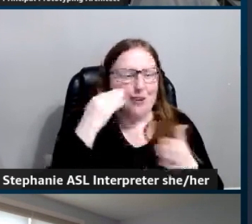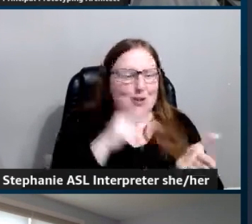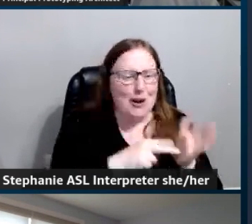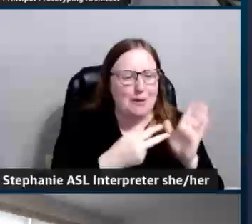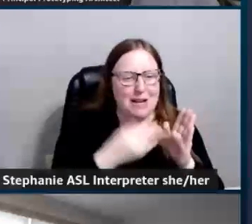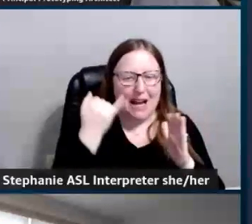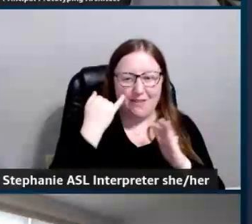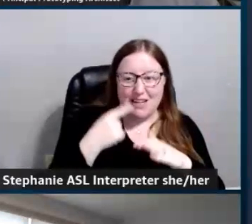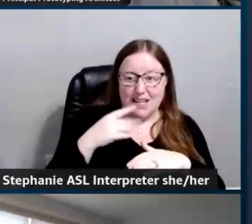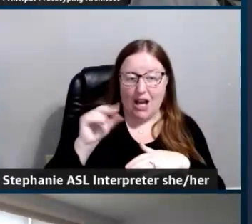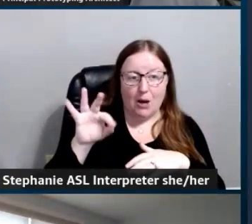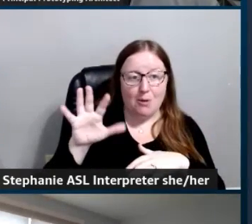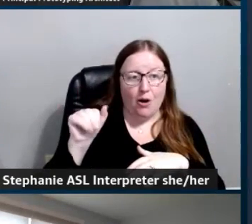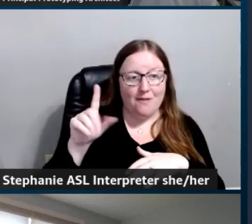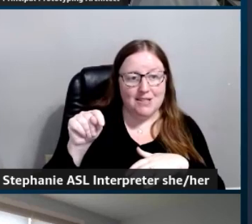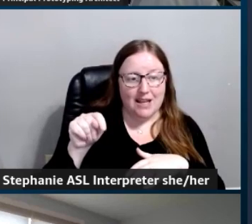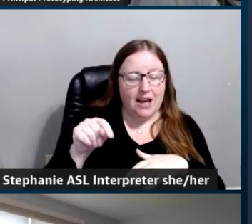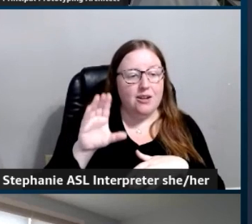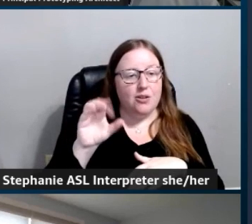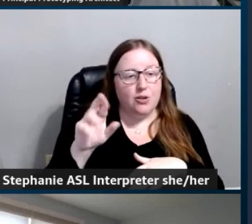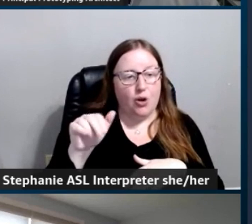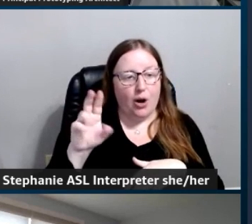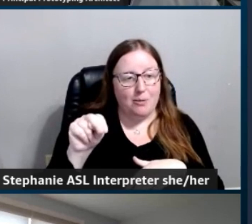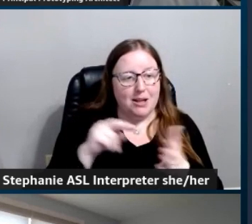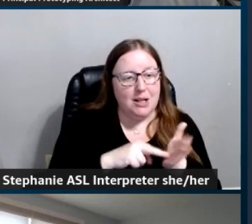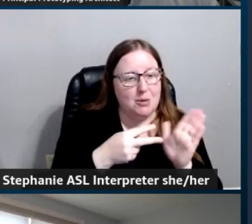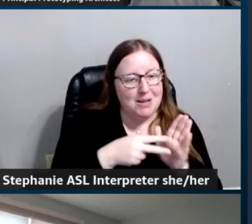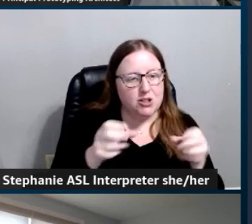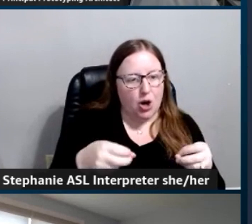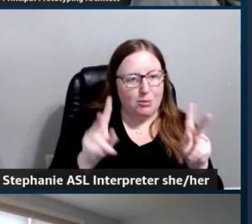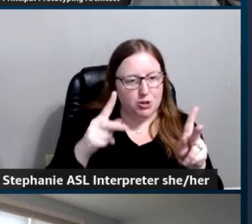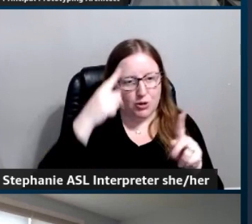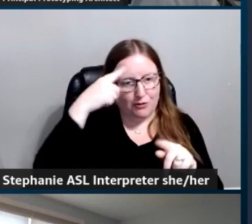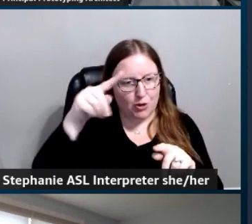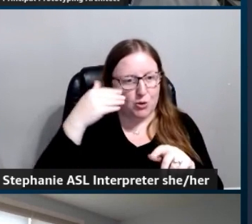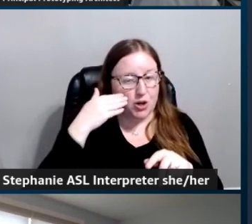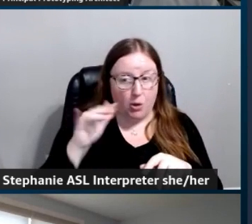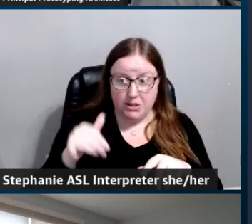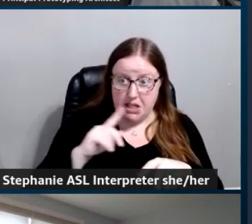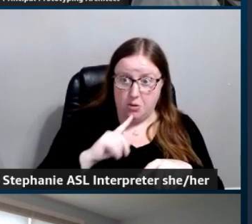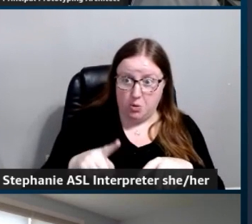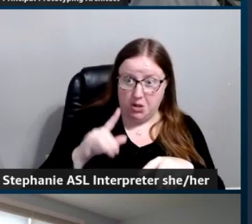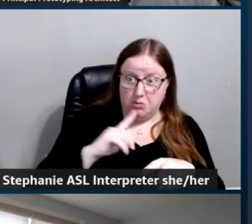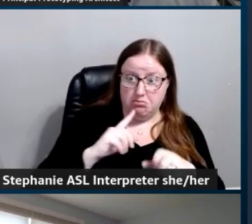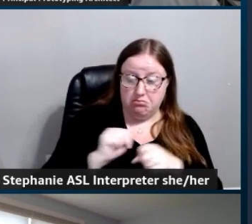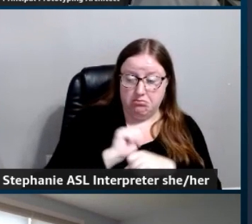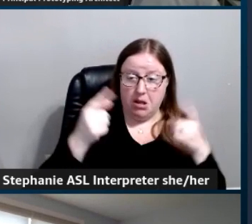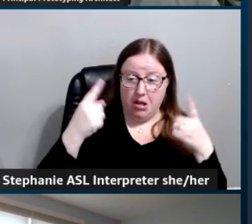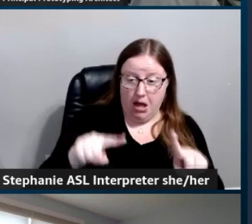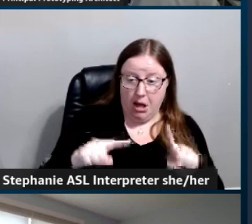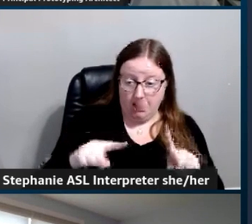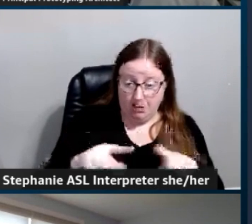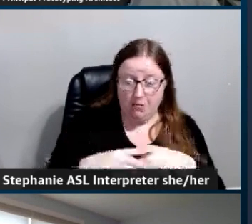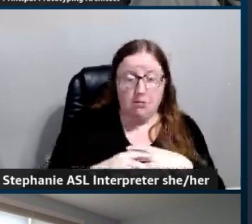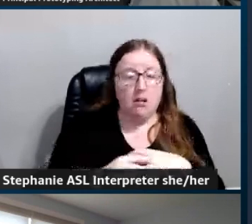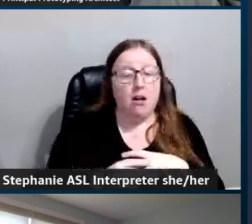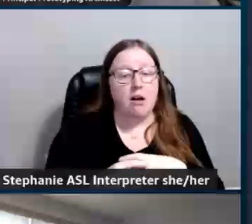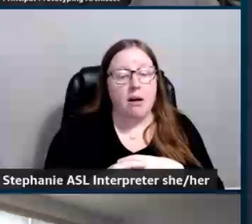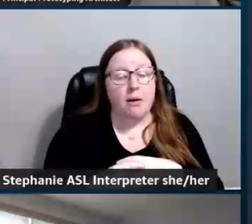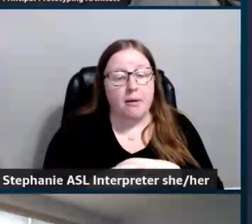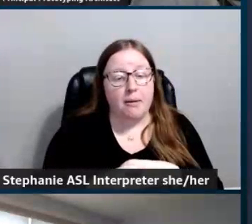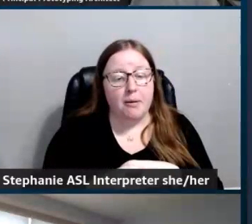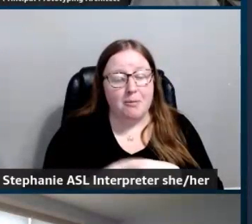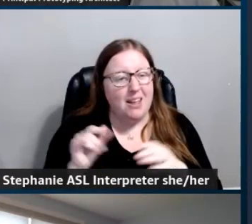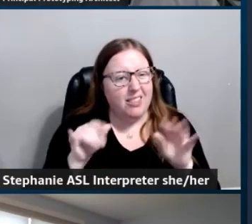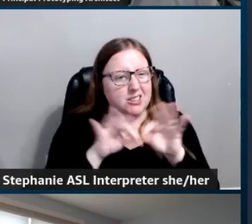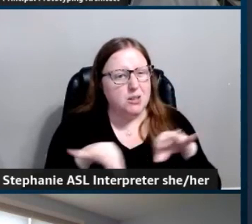I'm offsetting your carbon, right, this is an opportunity for you to know, is it real? Did it happen, right? And that's